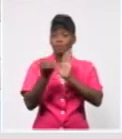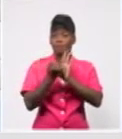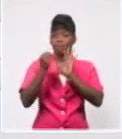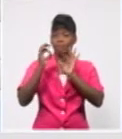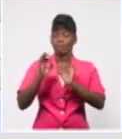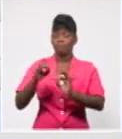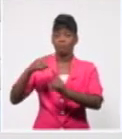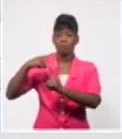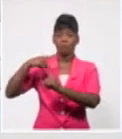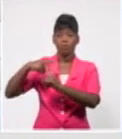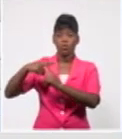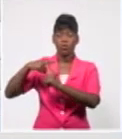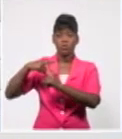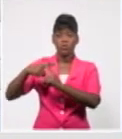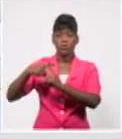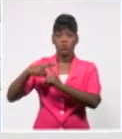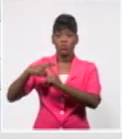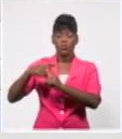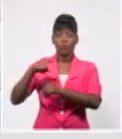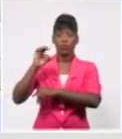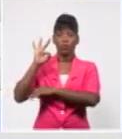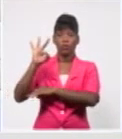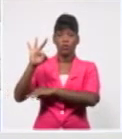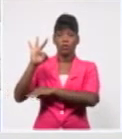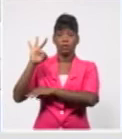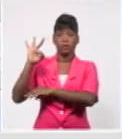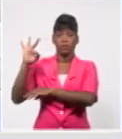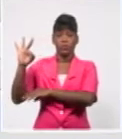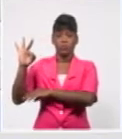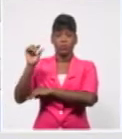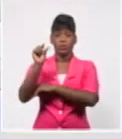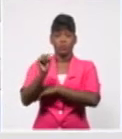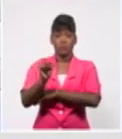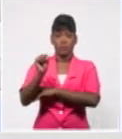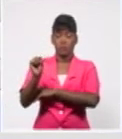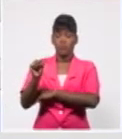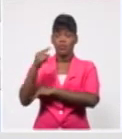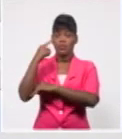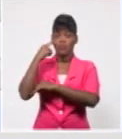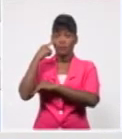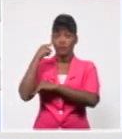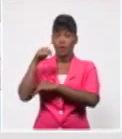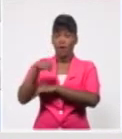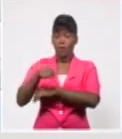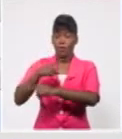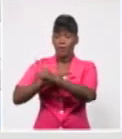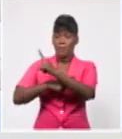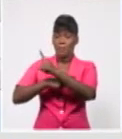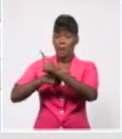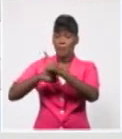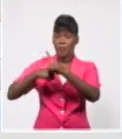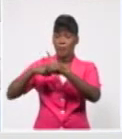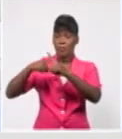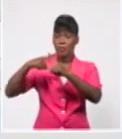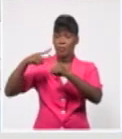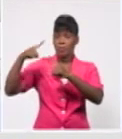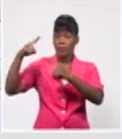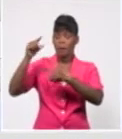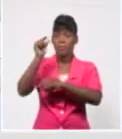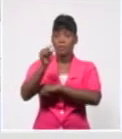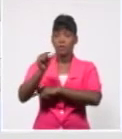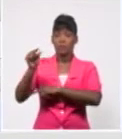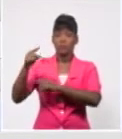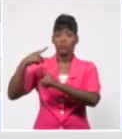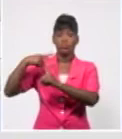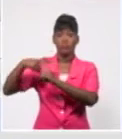5,691 samples, 88 people tested positive for COVID-19. This is the highest figure of confirmed cases